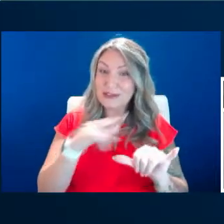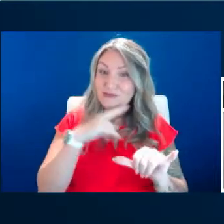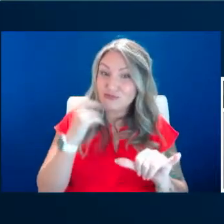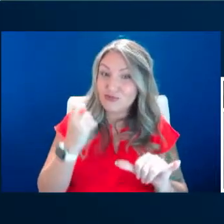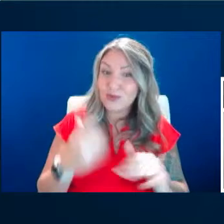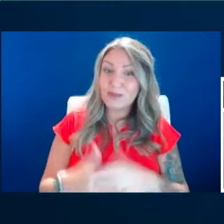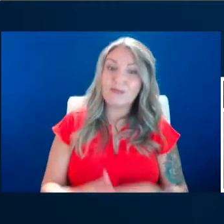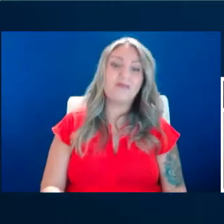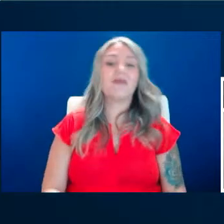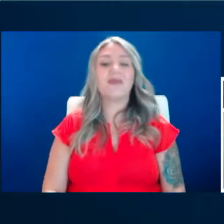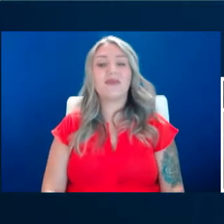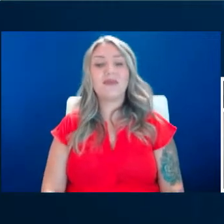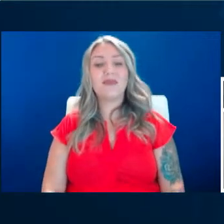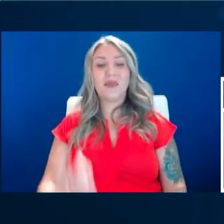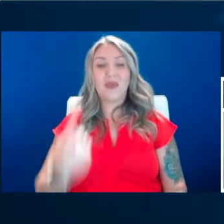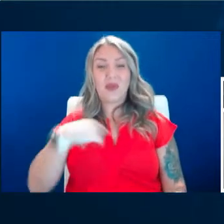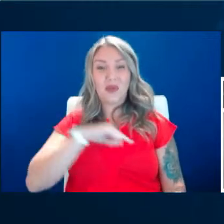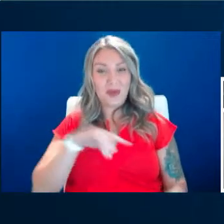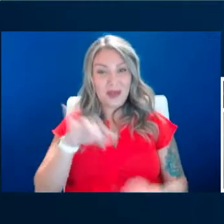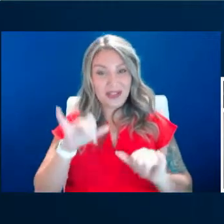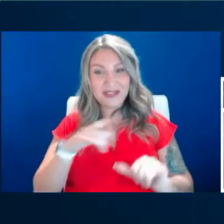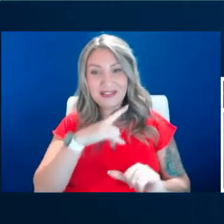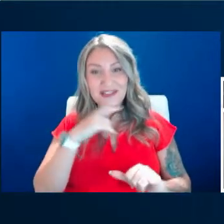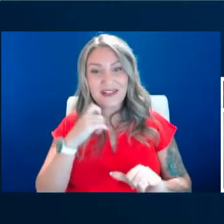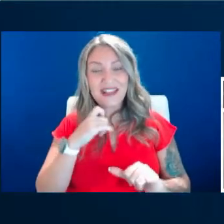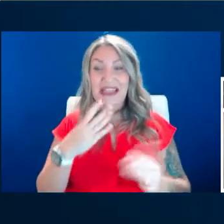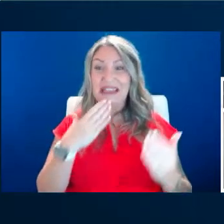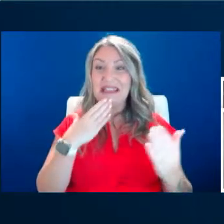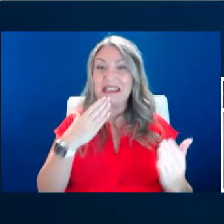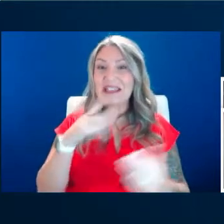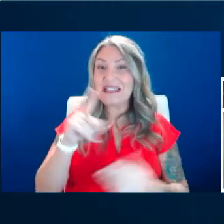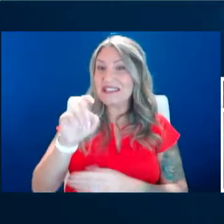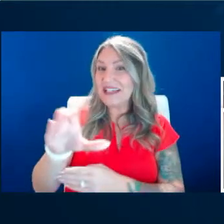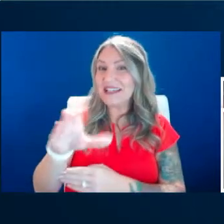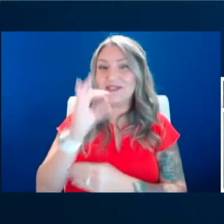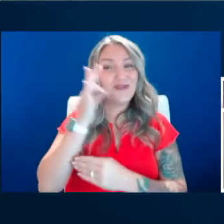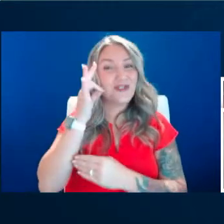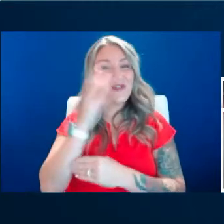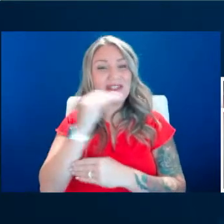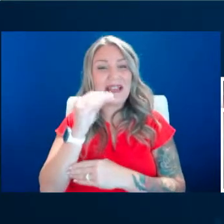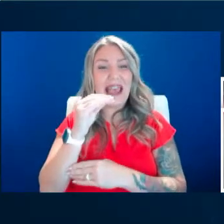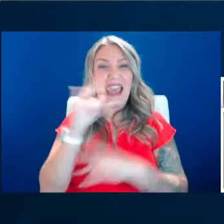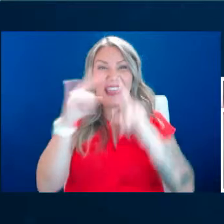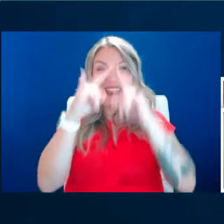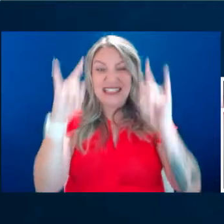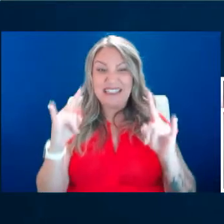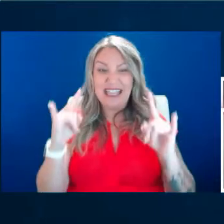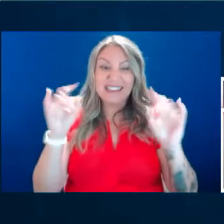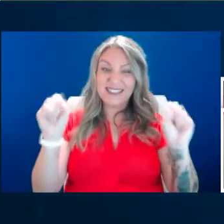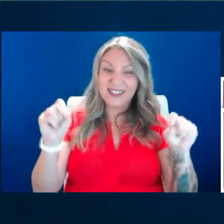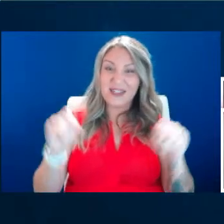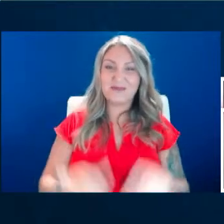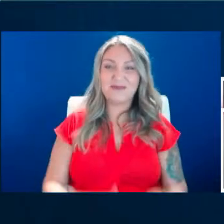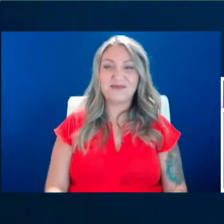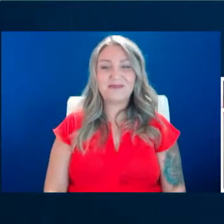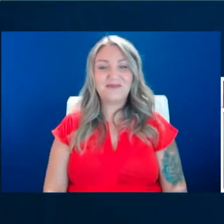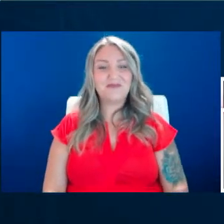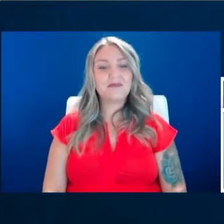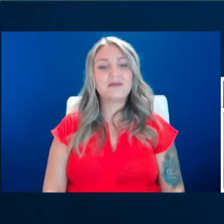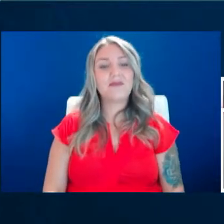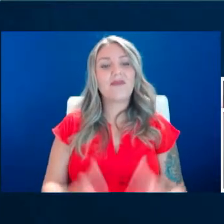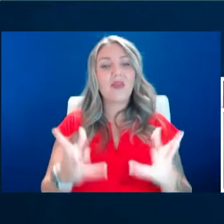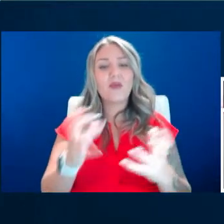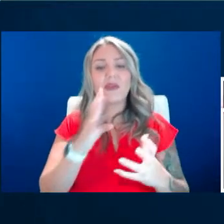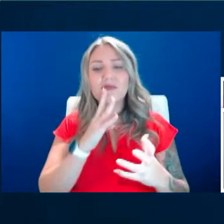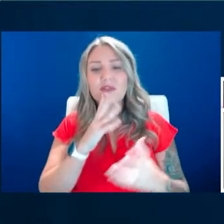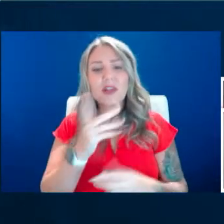We're staying dry thanks to the Kansas City Chiefs in the tent. Yeah, right? Yeah. So I want to talk a little bit about, well, are